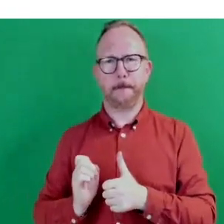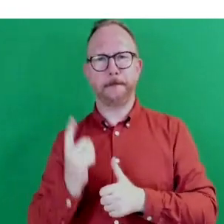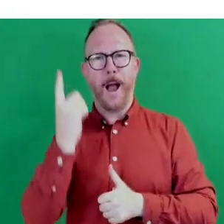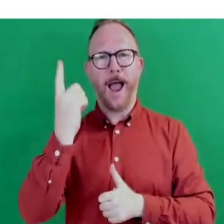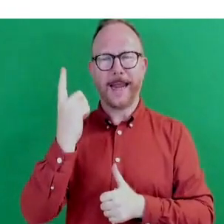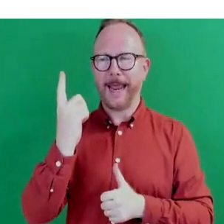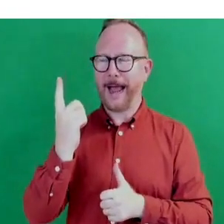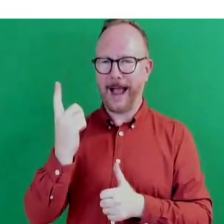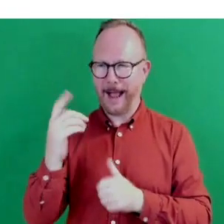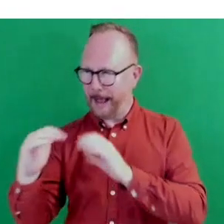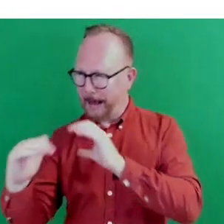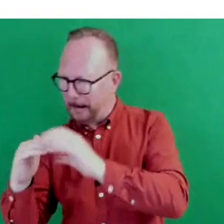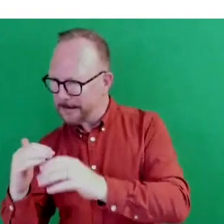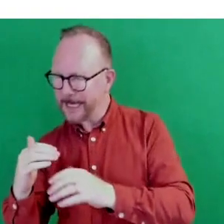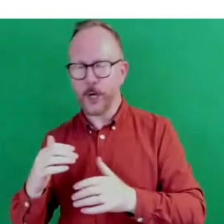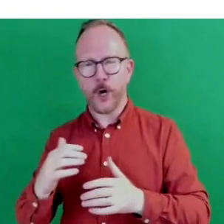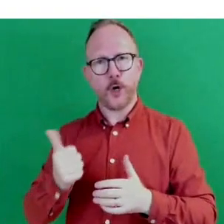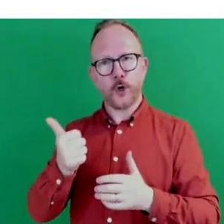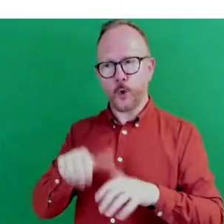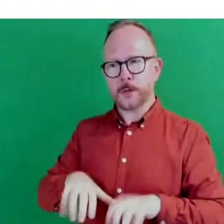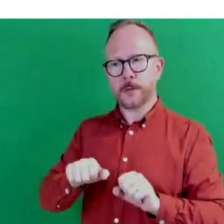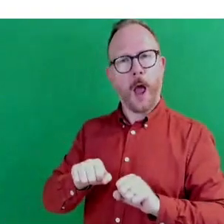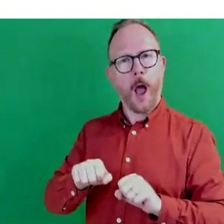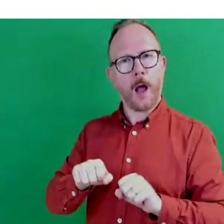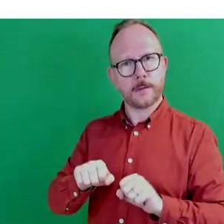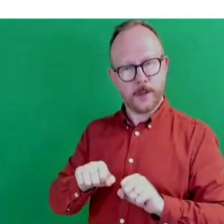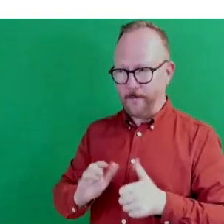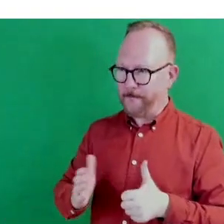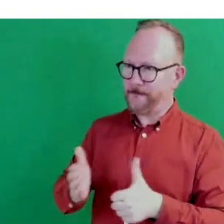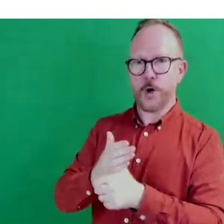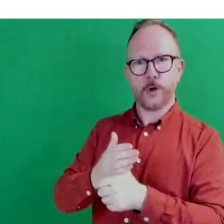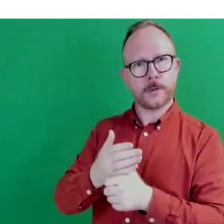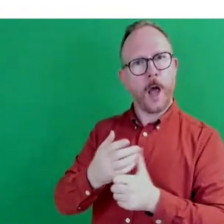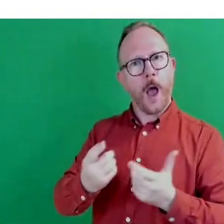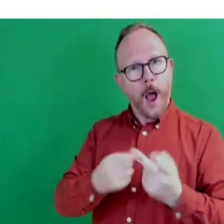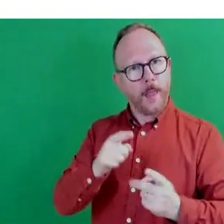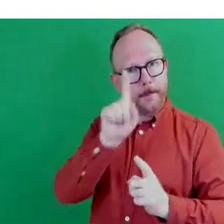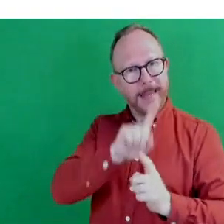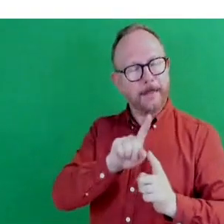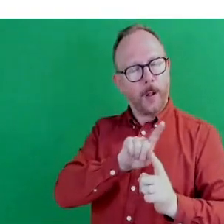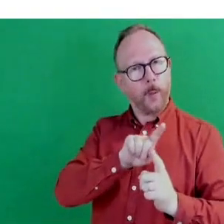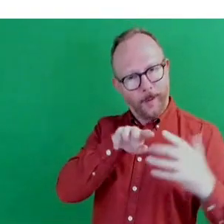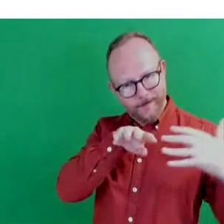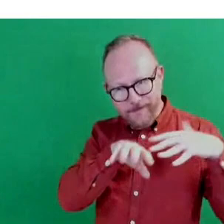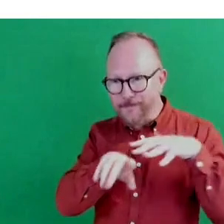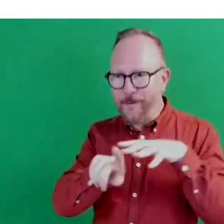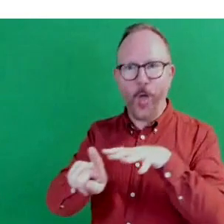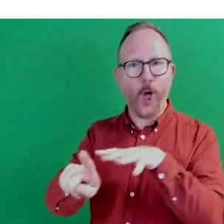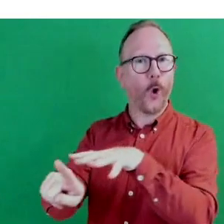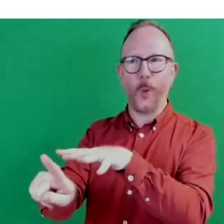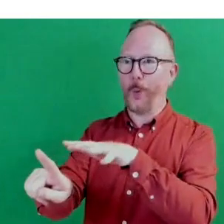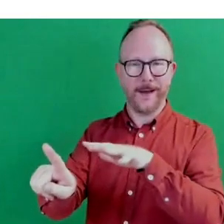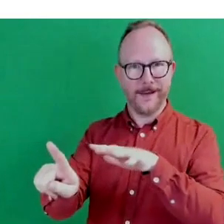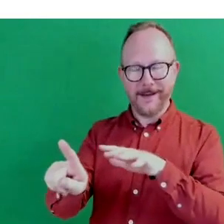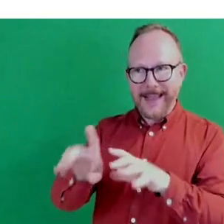for others to follow into these roles, pioneers. So there you go, that's some validation of your pioneer status.